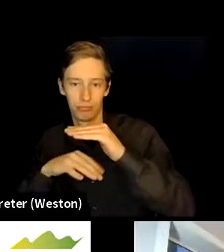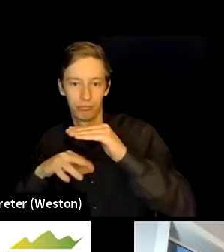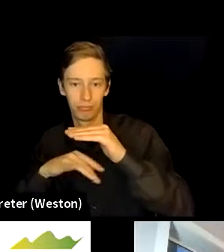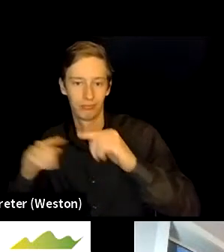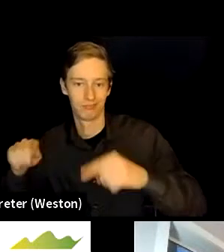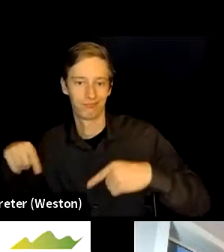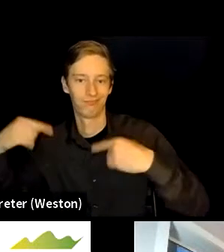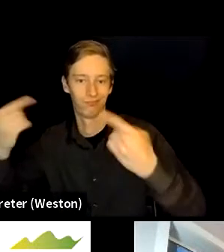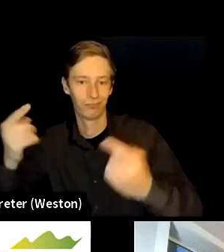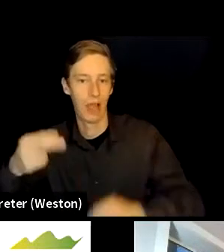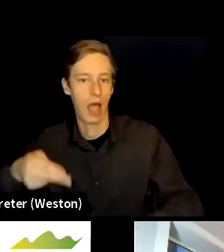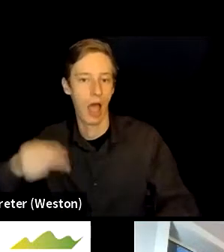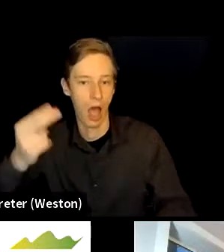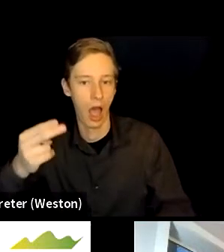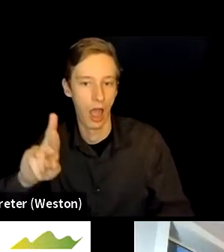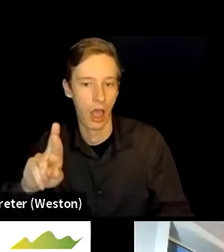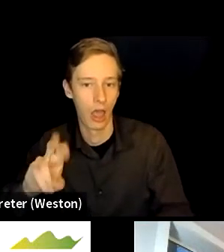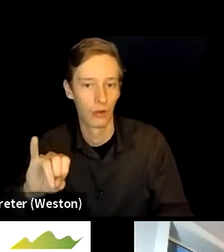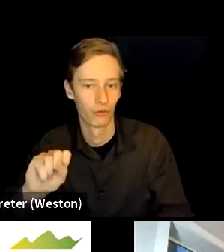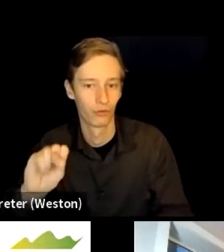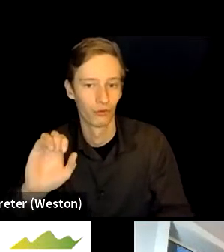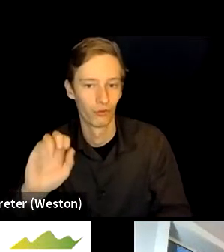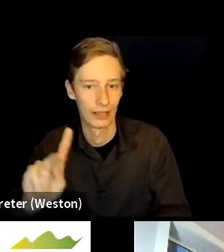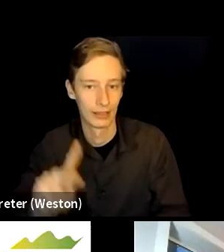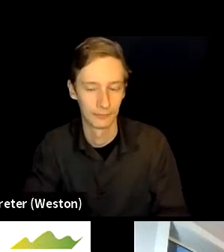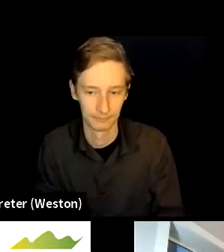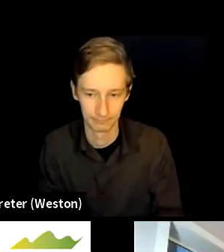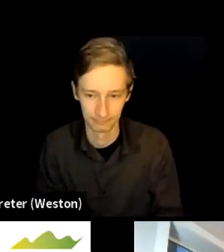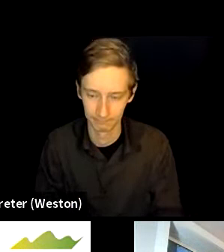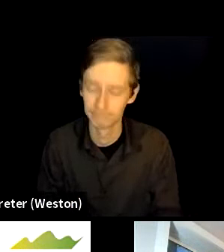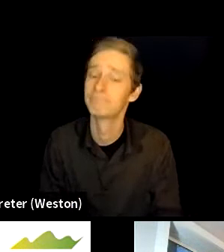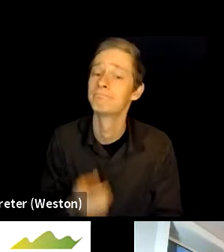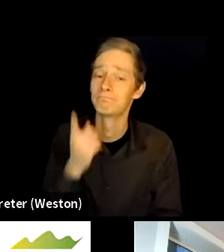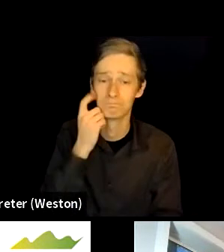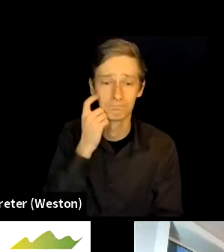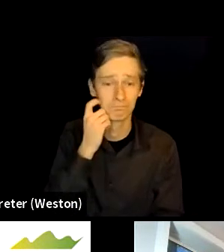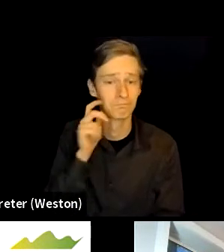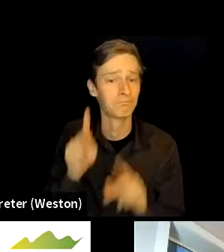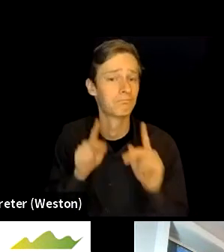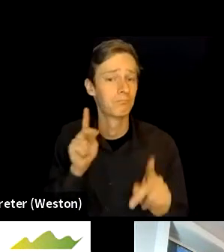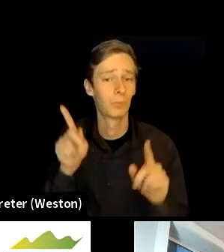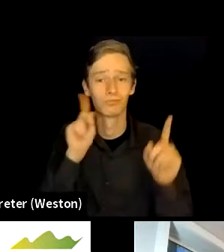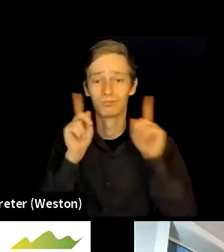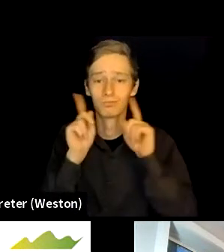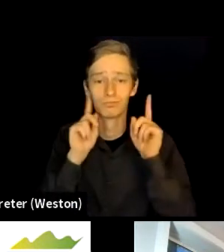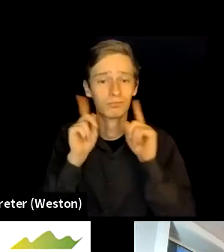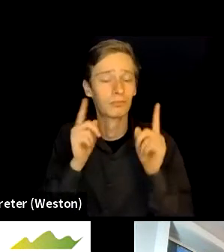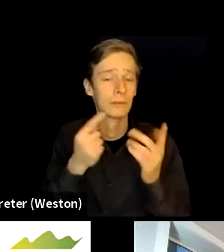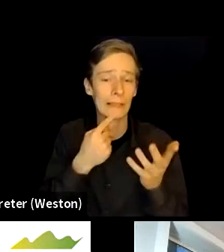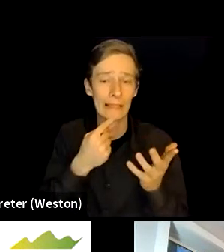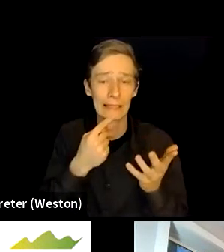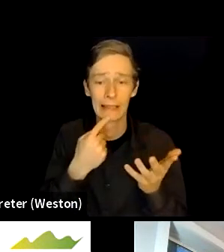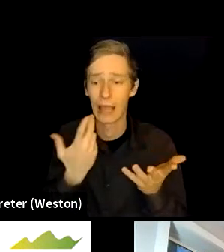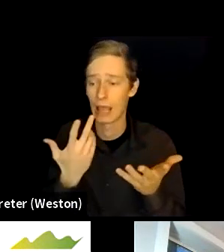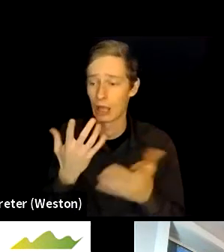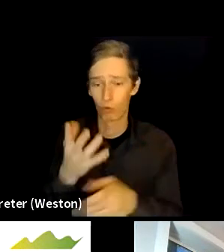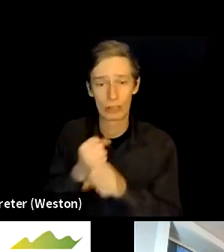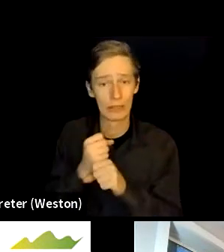Well, lately I've been hearing folks say they received an email from the state, sometimes a text message from the state about